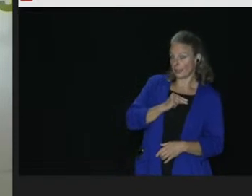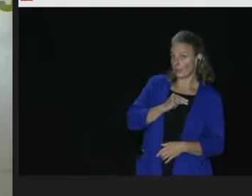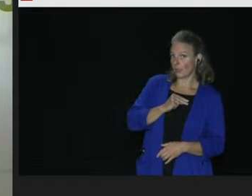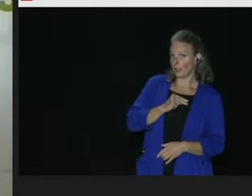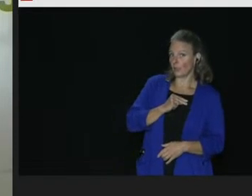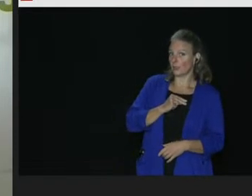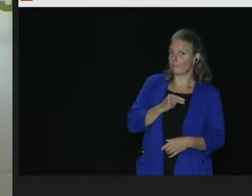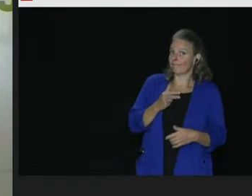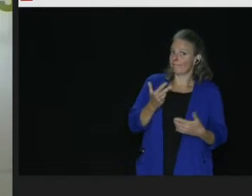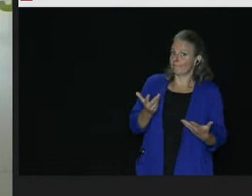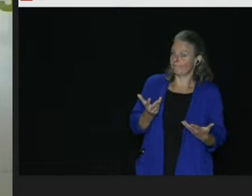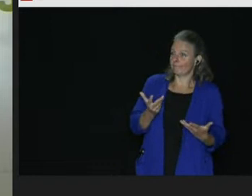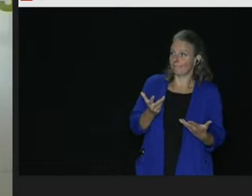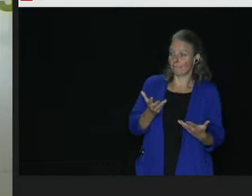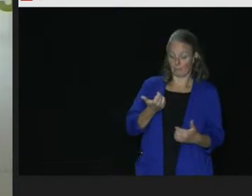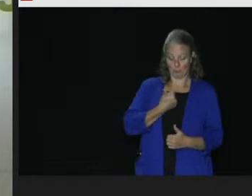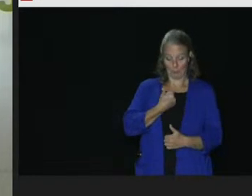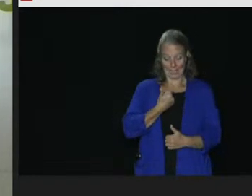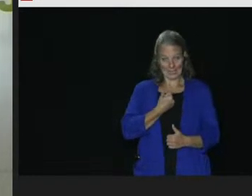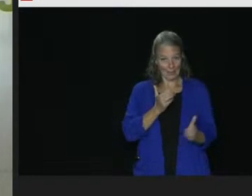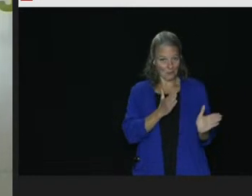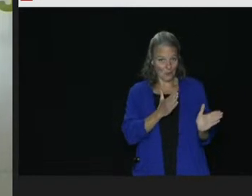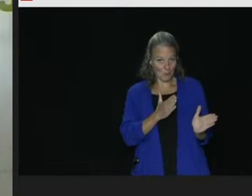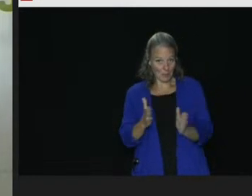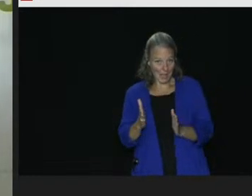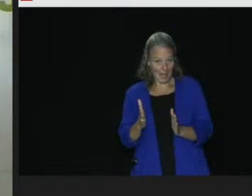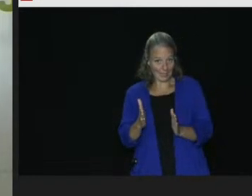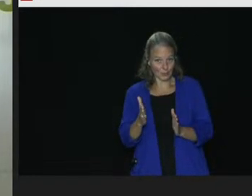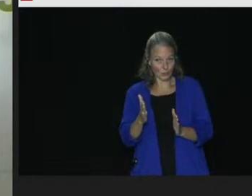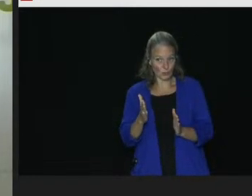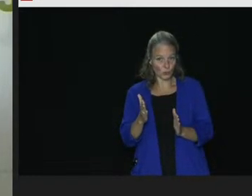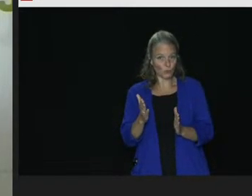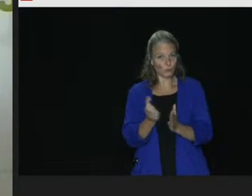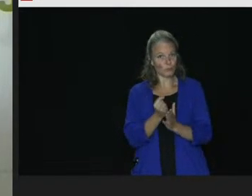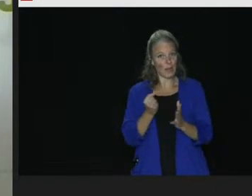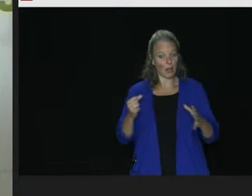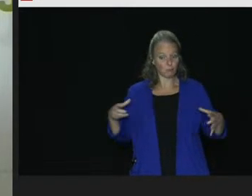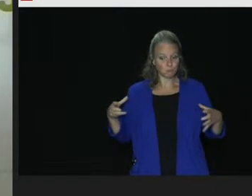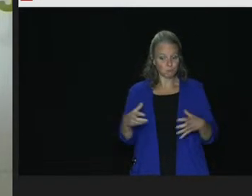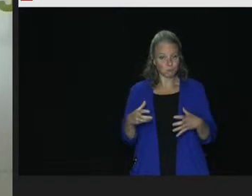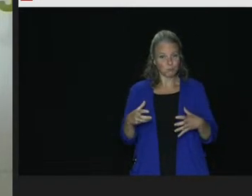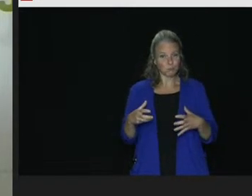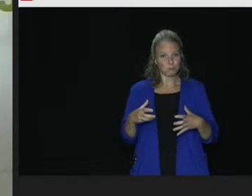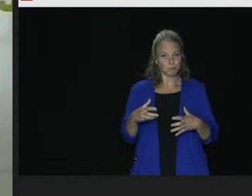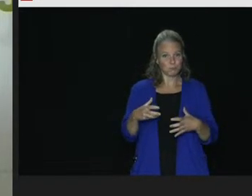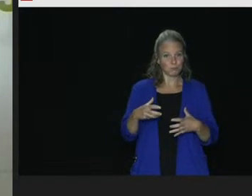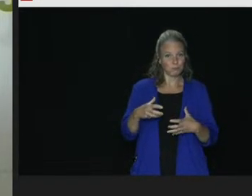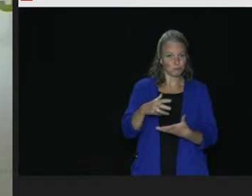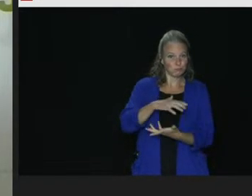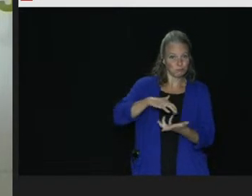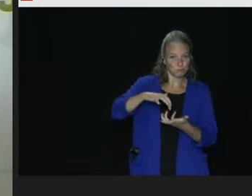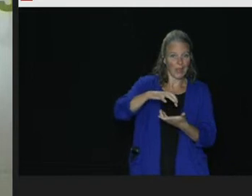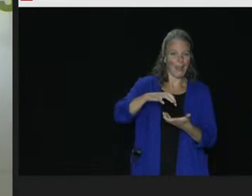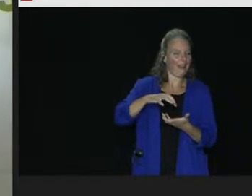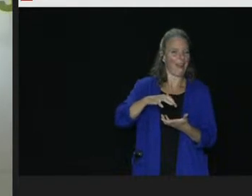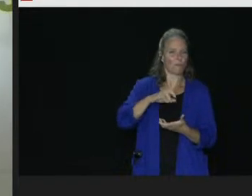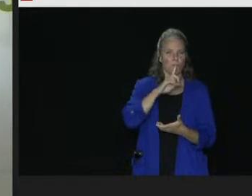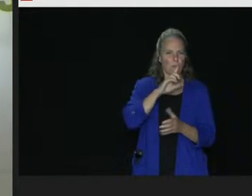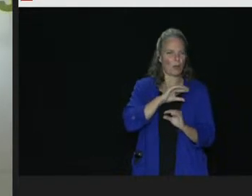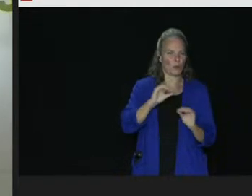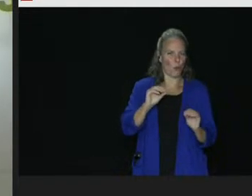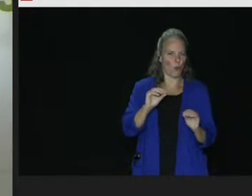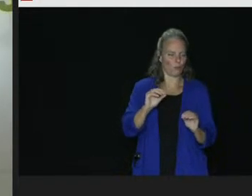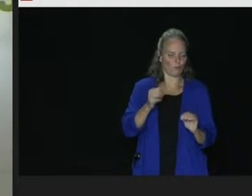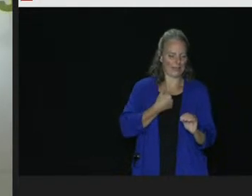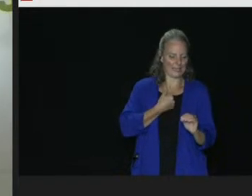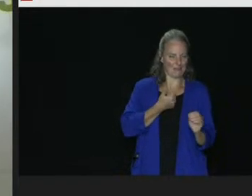no specific plans to have in-person interactions. I'll be doing most things virtually.